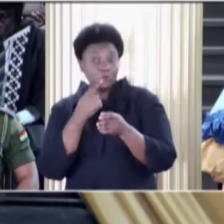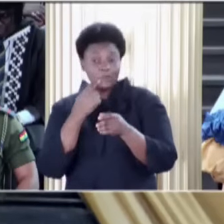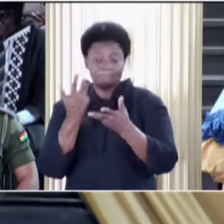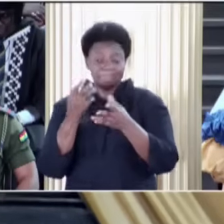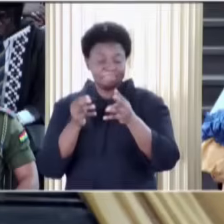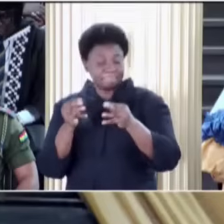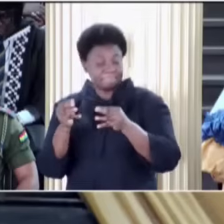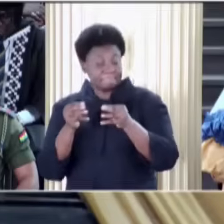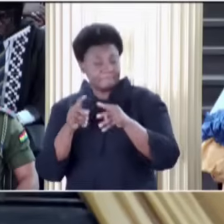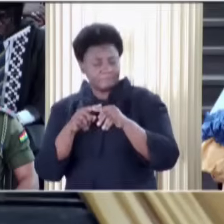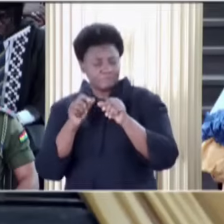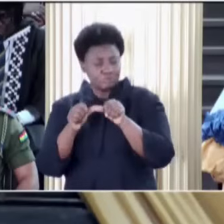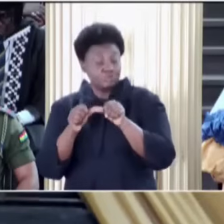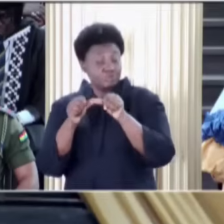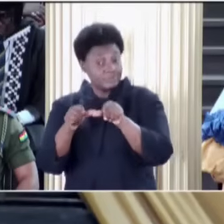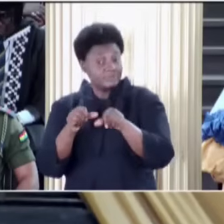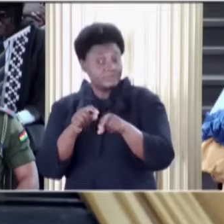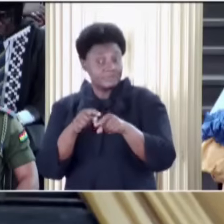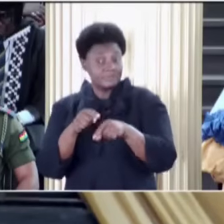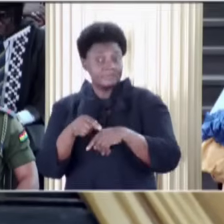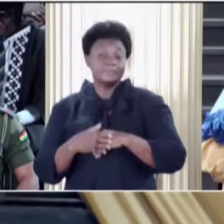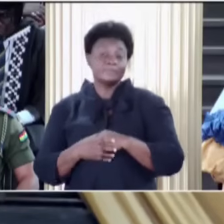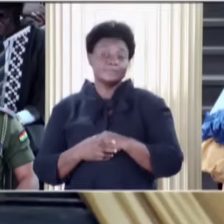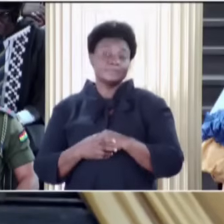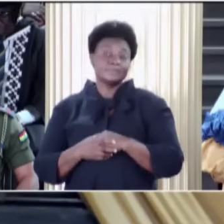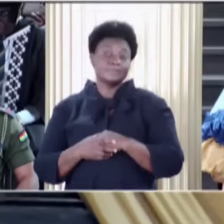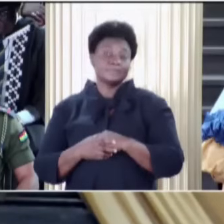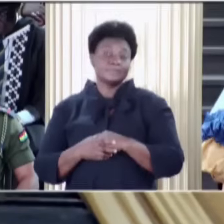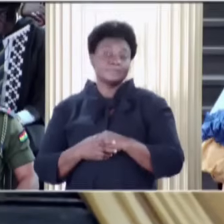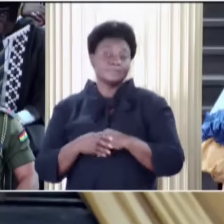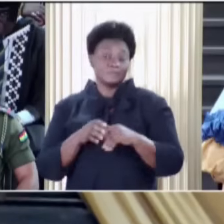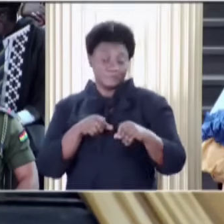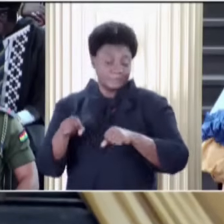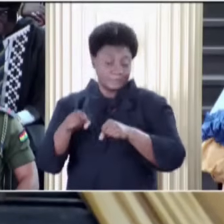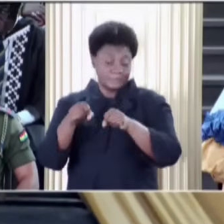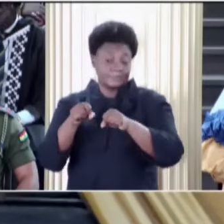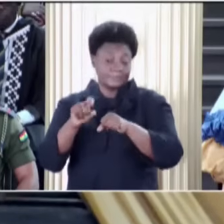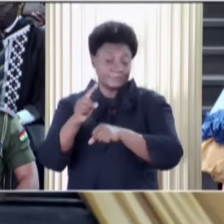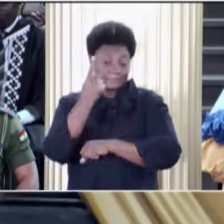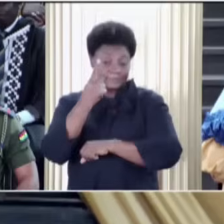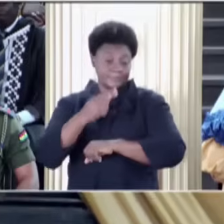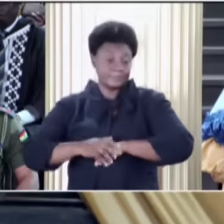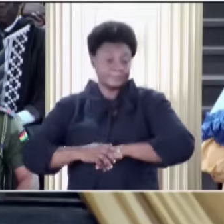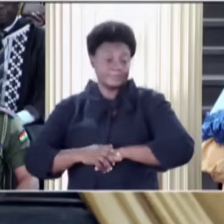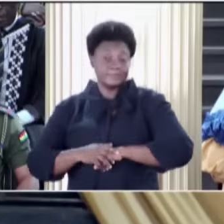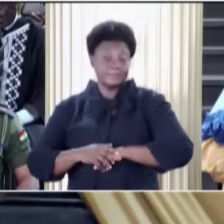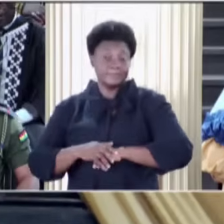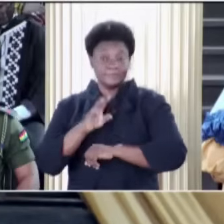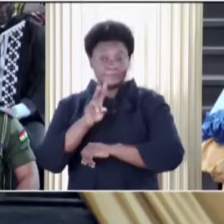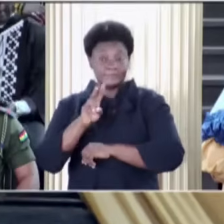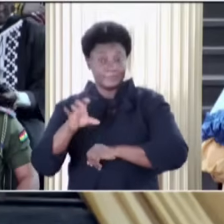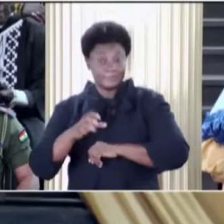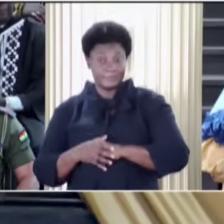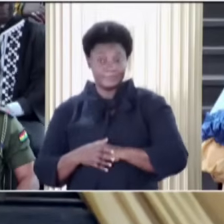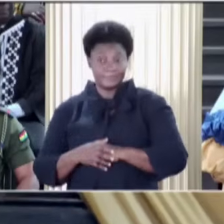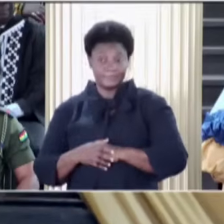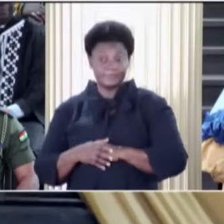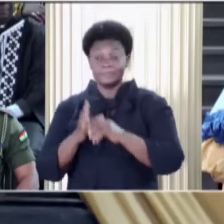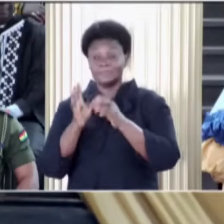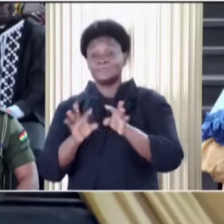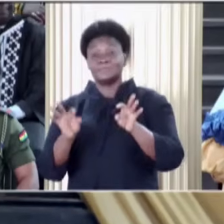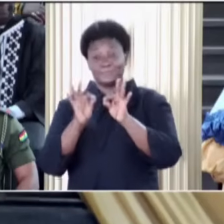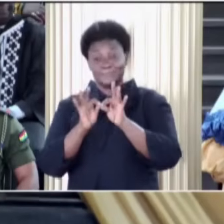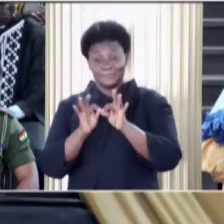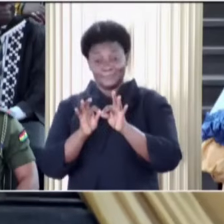continue advancing this important strategic priority. Vice Chancellor, distinguished